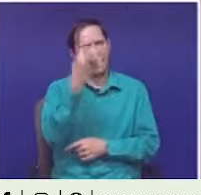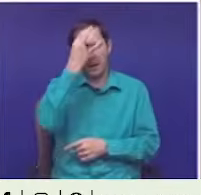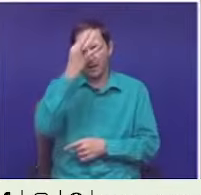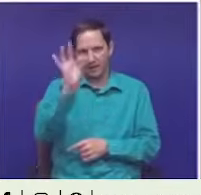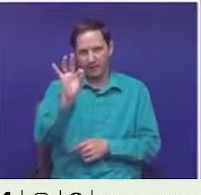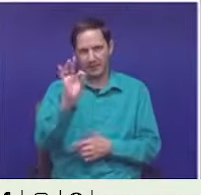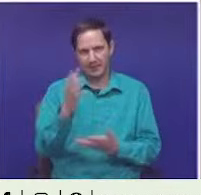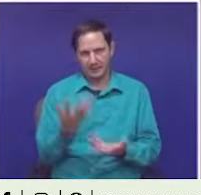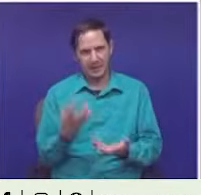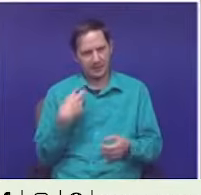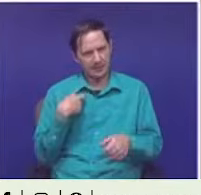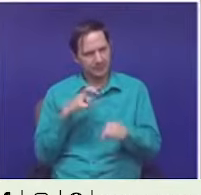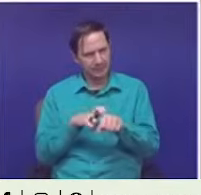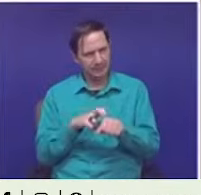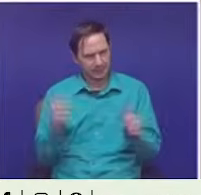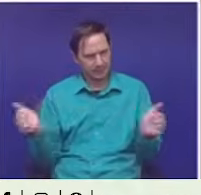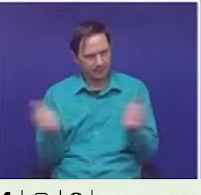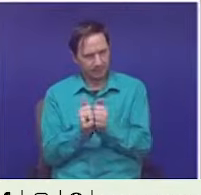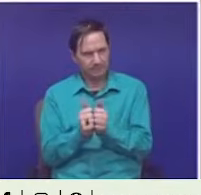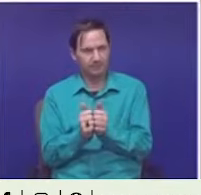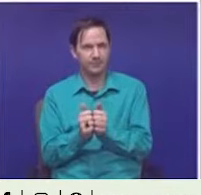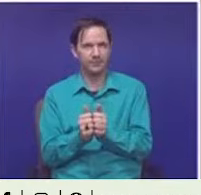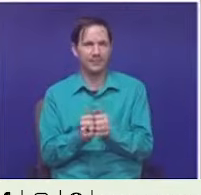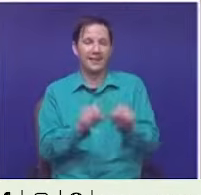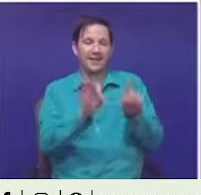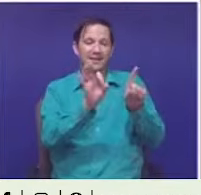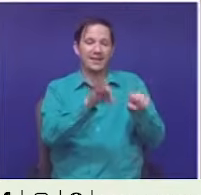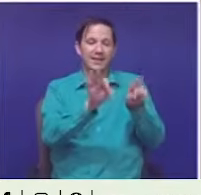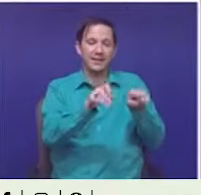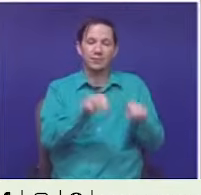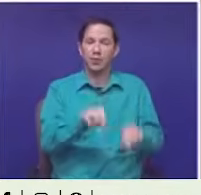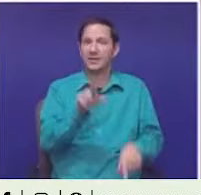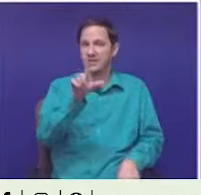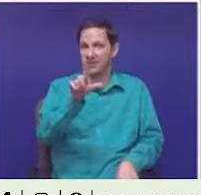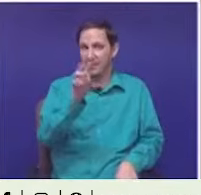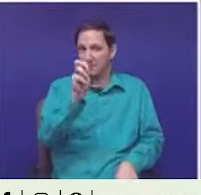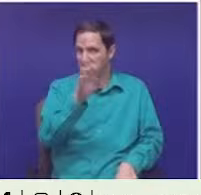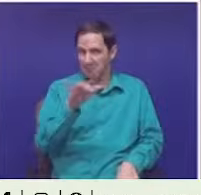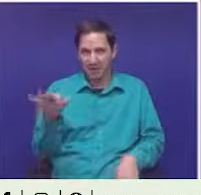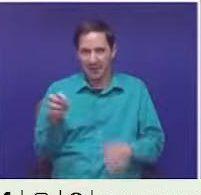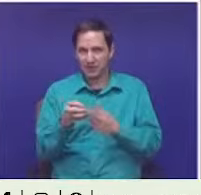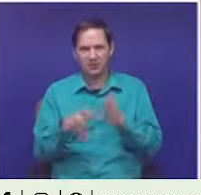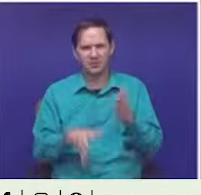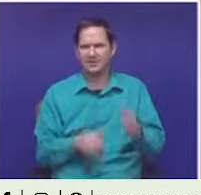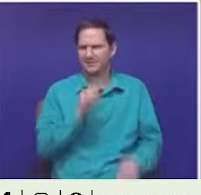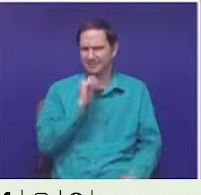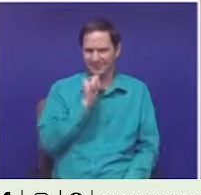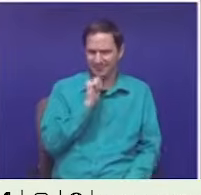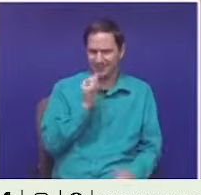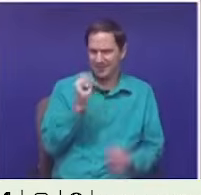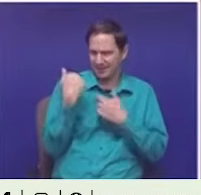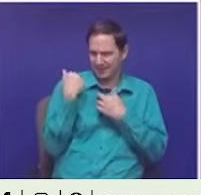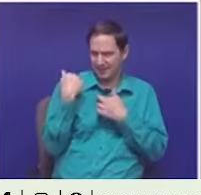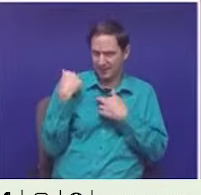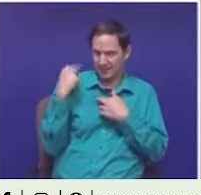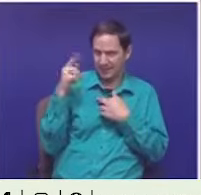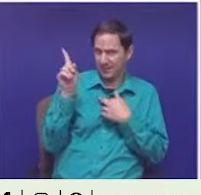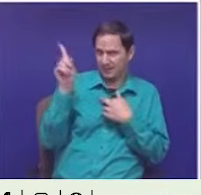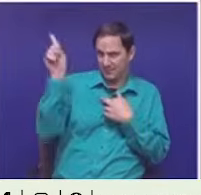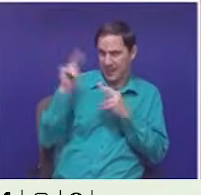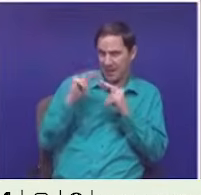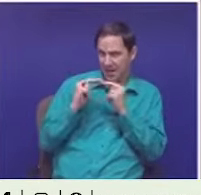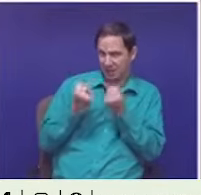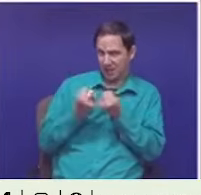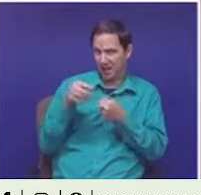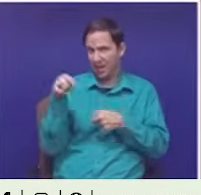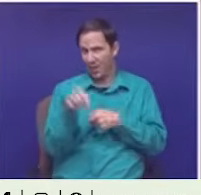as such. And these are 13.7 million learners, don't care if the responsibility sits with who and who. We just need to make sure that they're